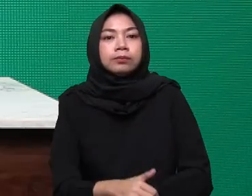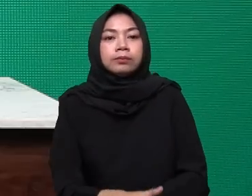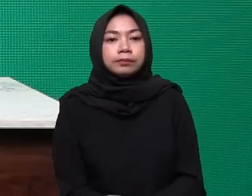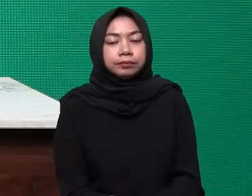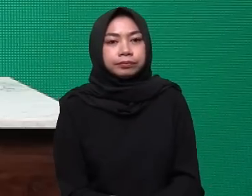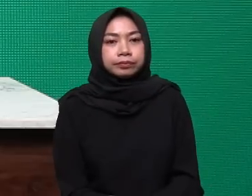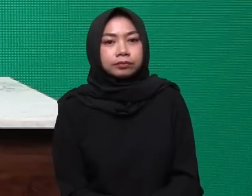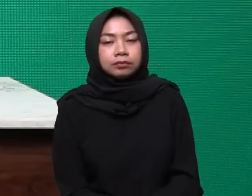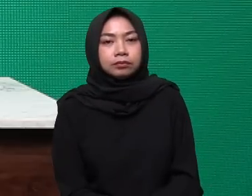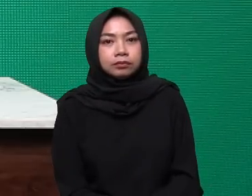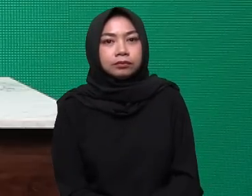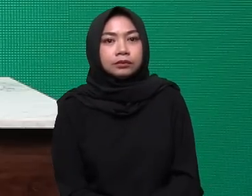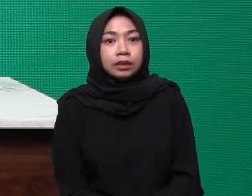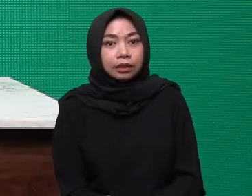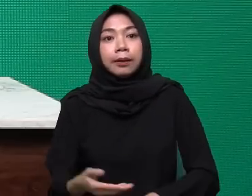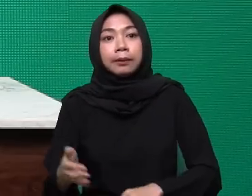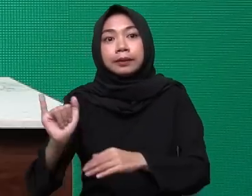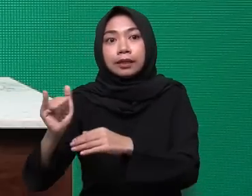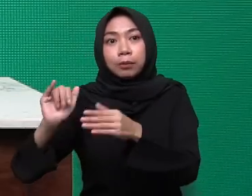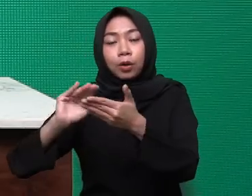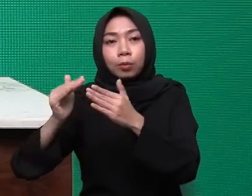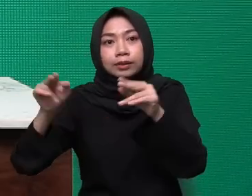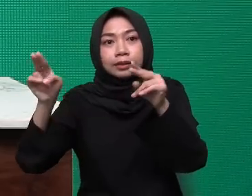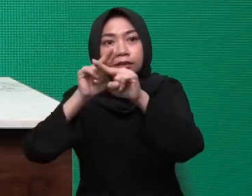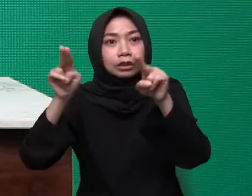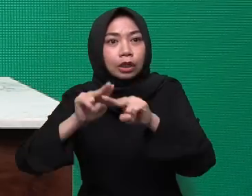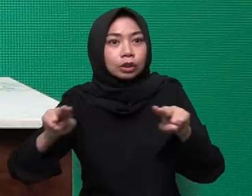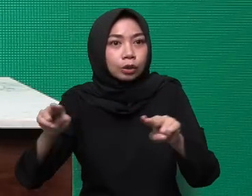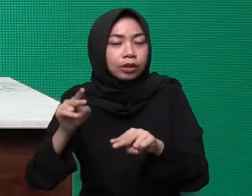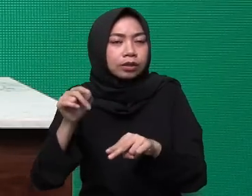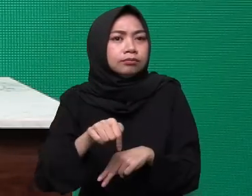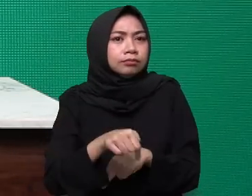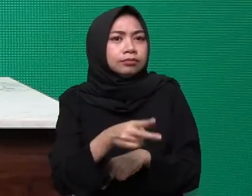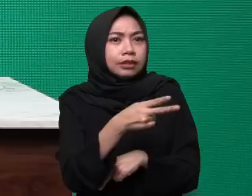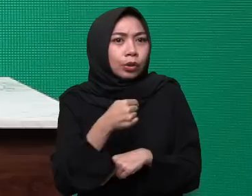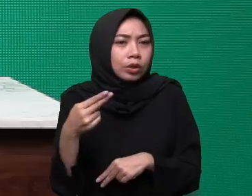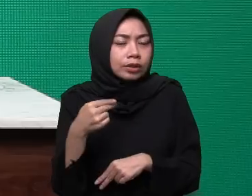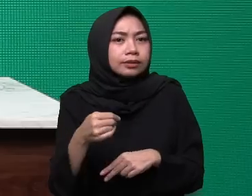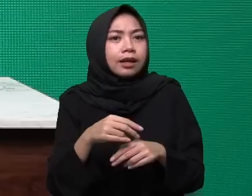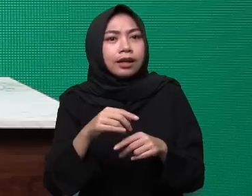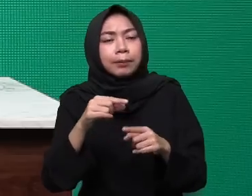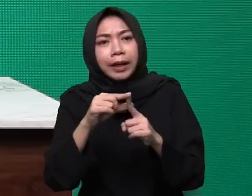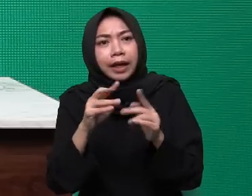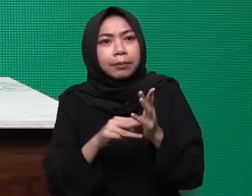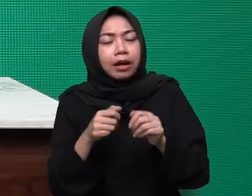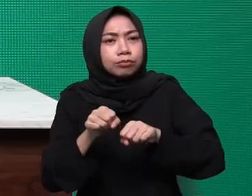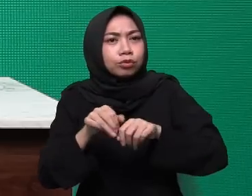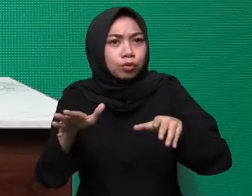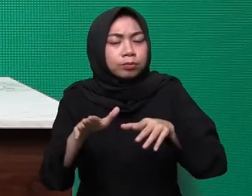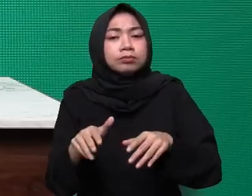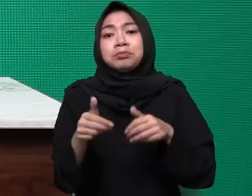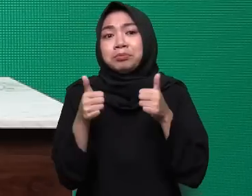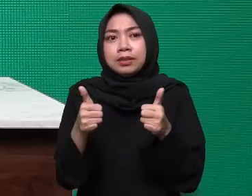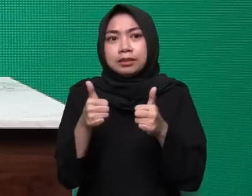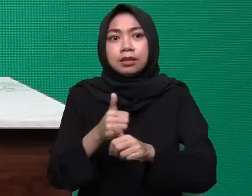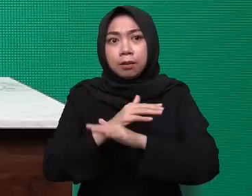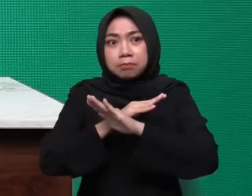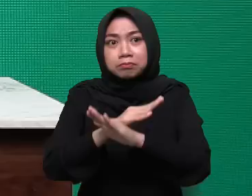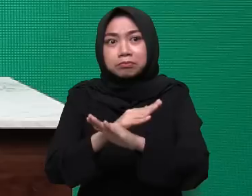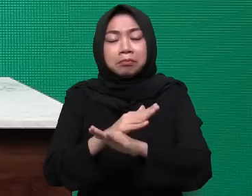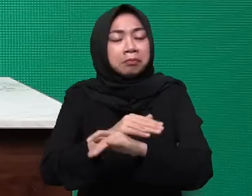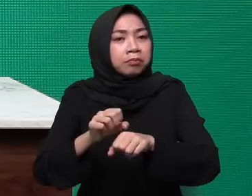reassure the international community that Indonesia is capable of controlling the outbreak. We are confident that the